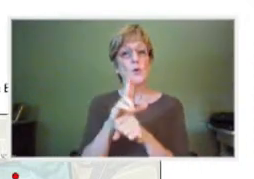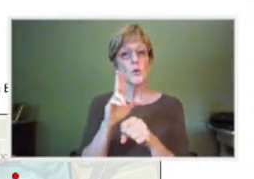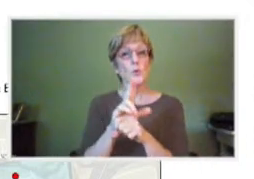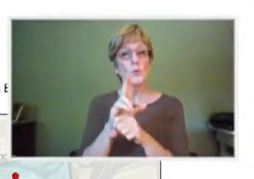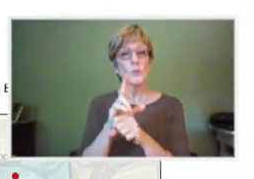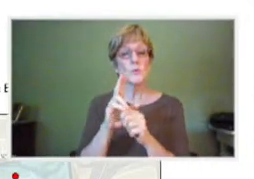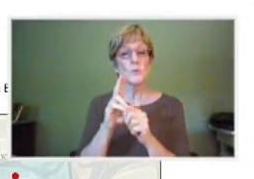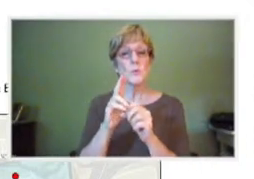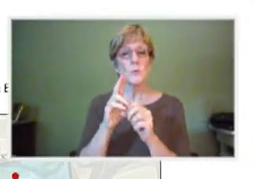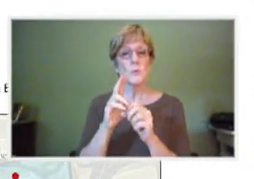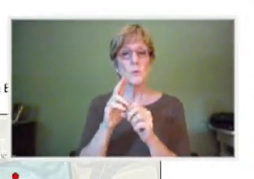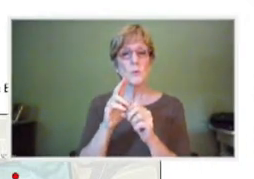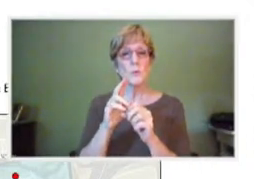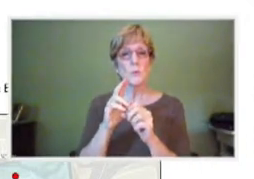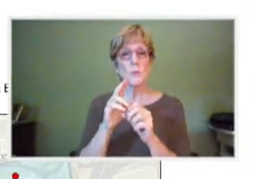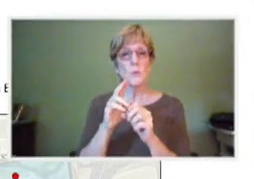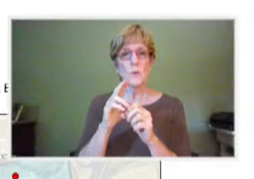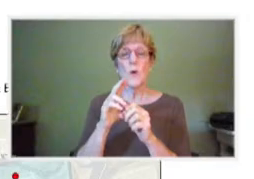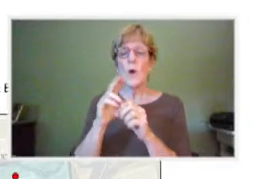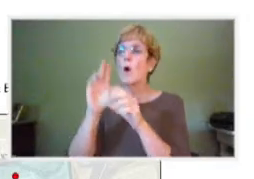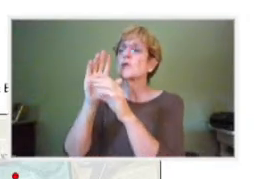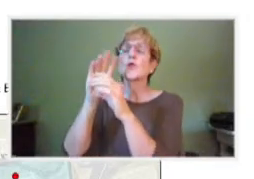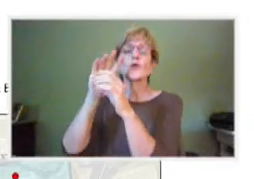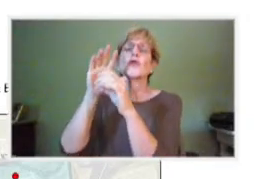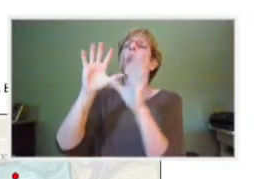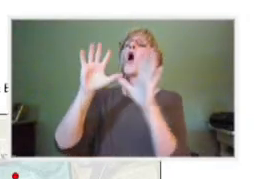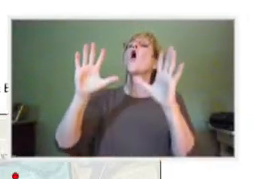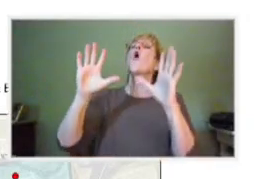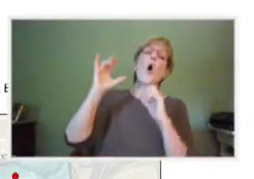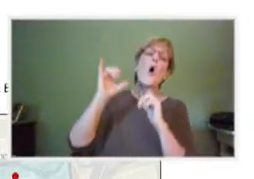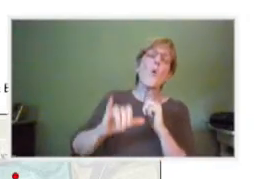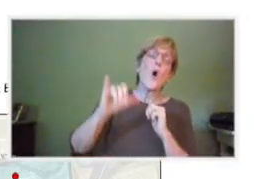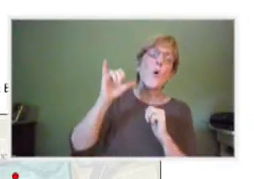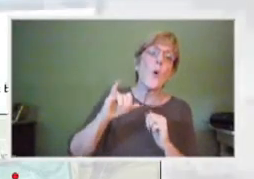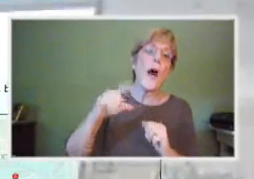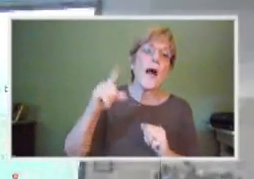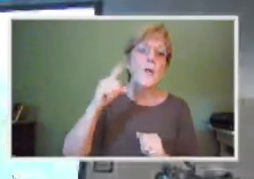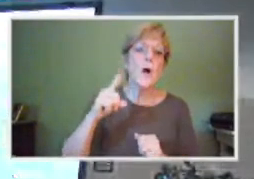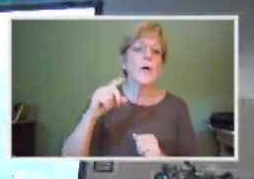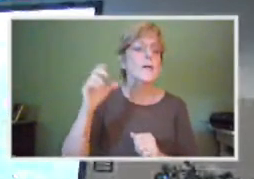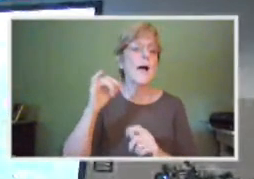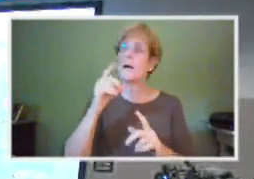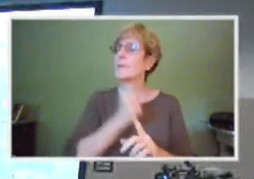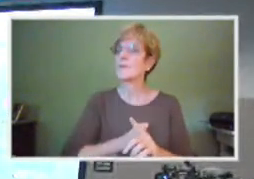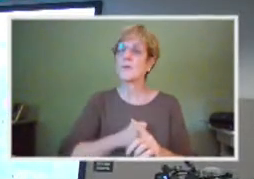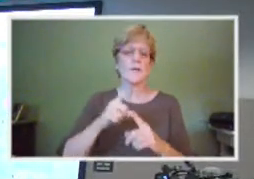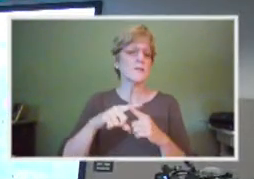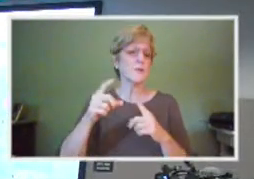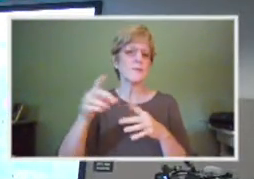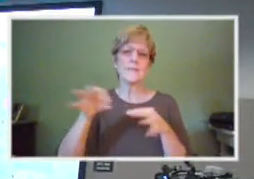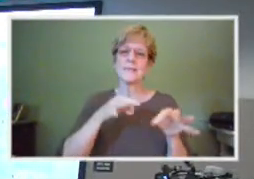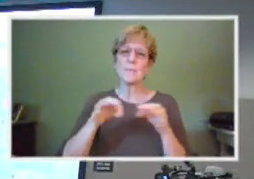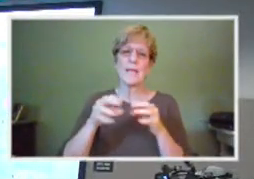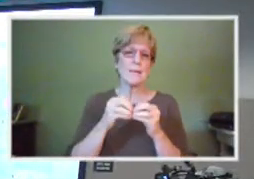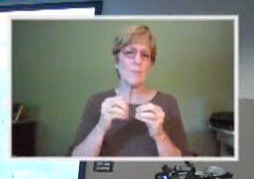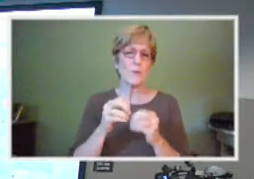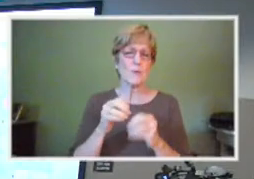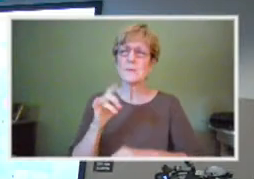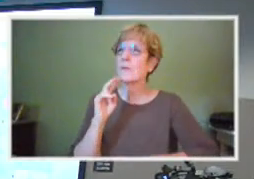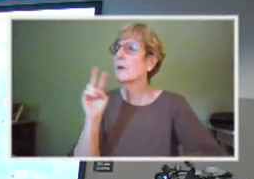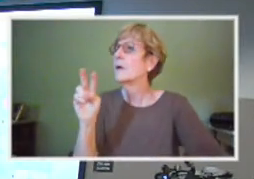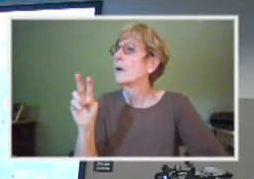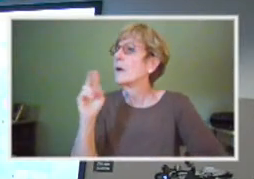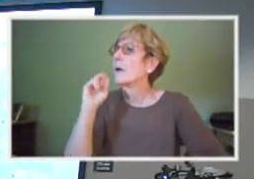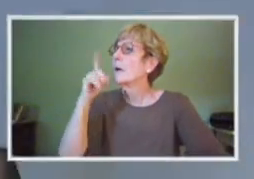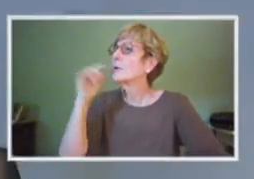Okay, so this is just isolated to Bates? Yes. Okay, because I'm looking, I'm sorry. Sorry, I should have went into more detail. You caught my attention right away. I was like, wait a minute, that looks like East Charlotte. And yeah.